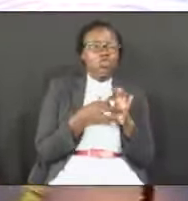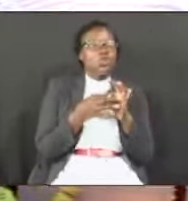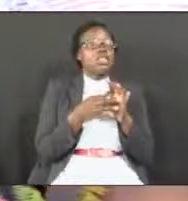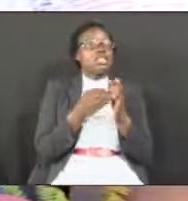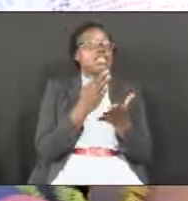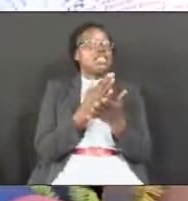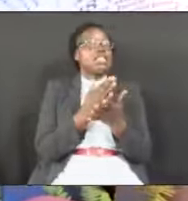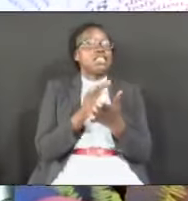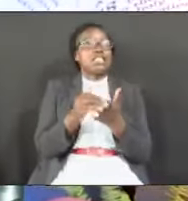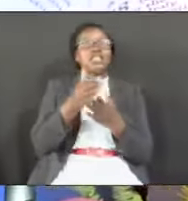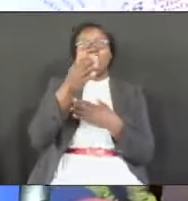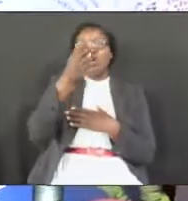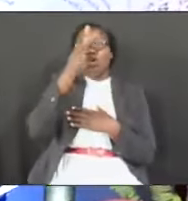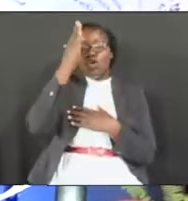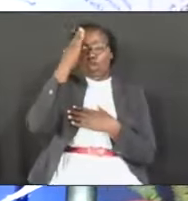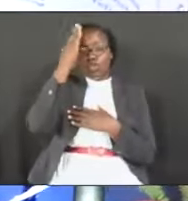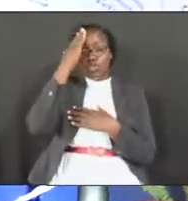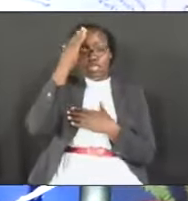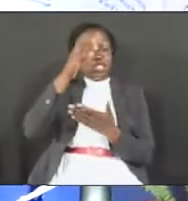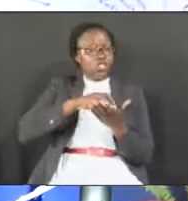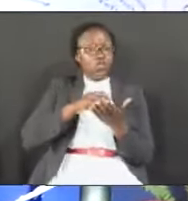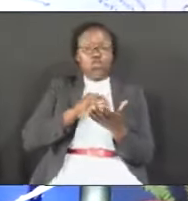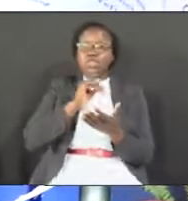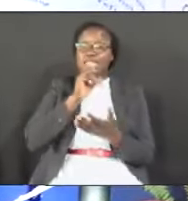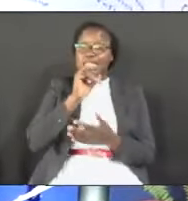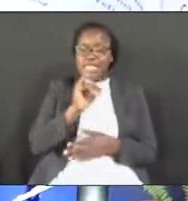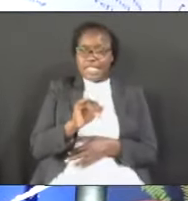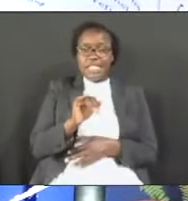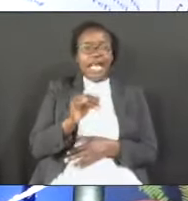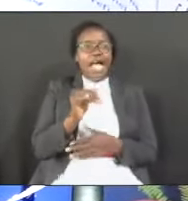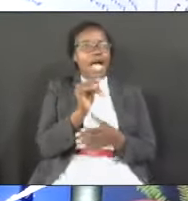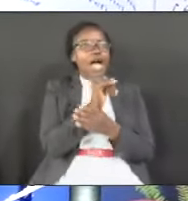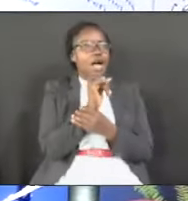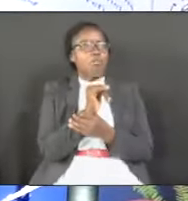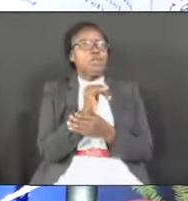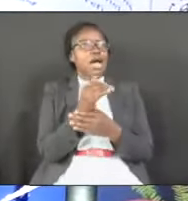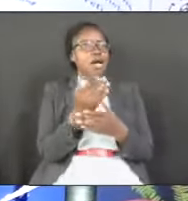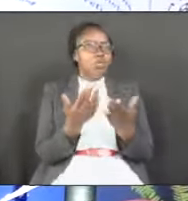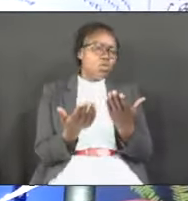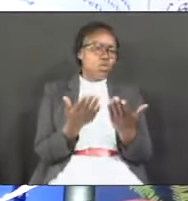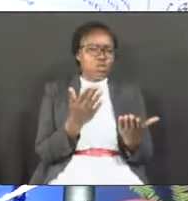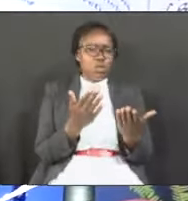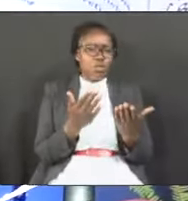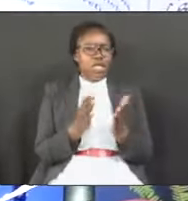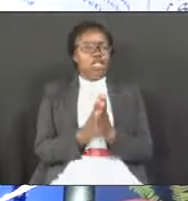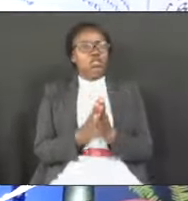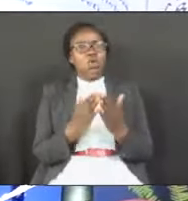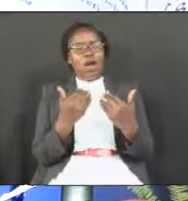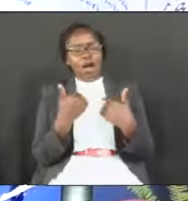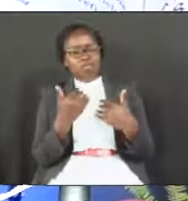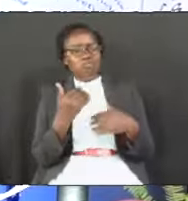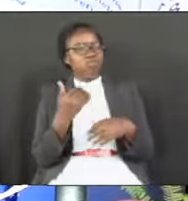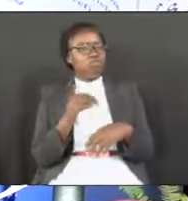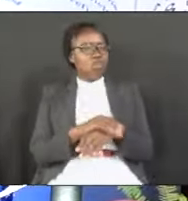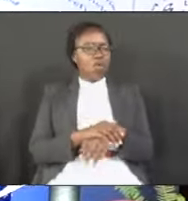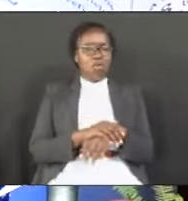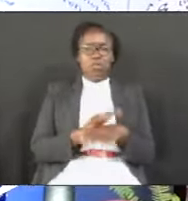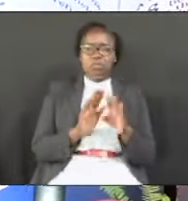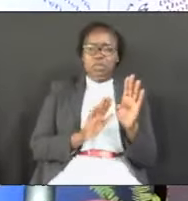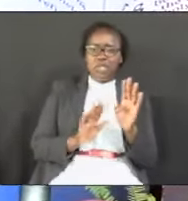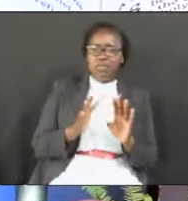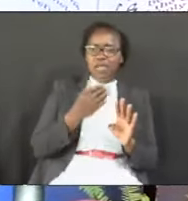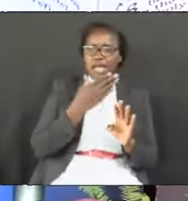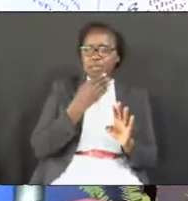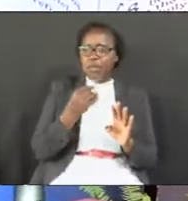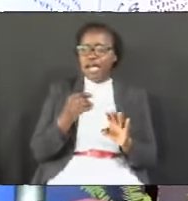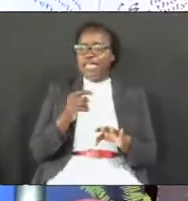that God knows the situation in his family. Abraham was struggling to be that good village elder who is a man when people have